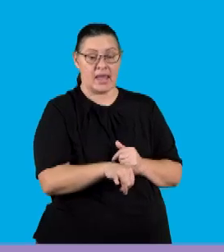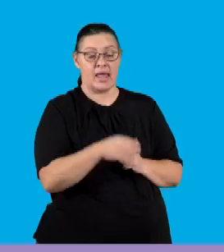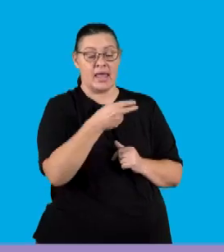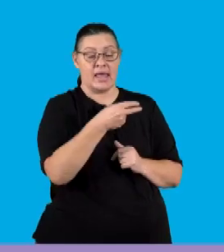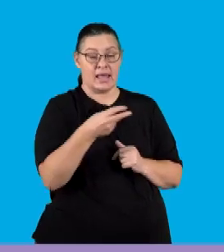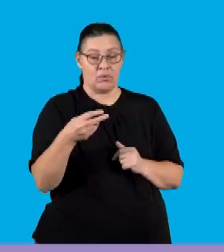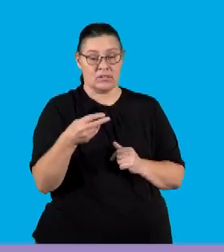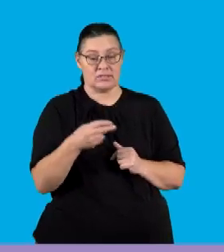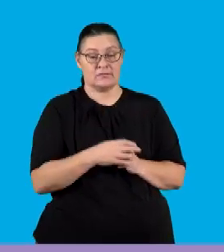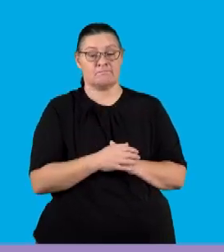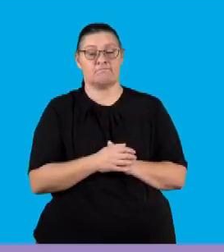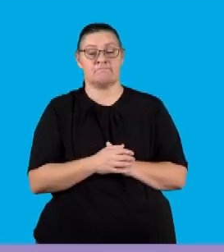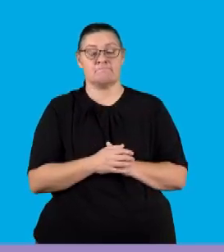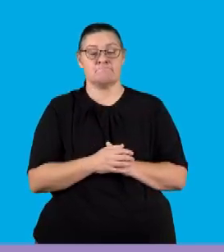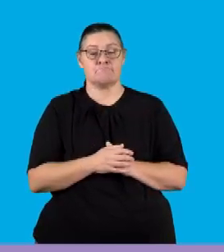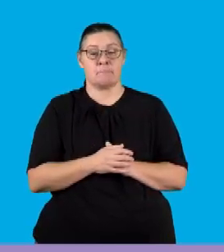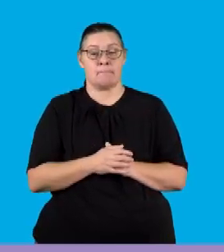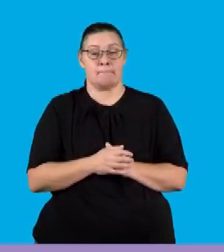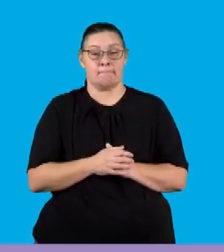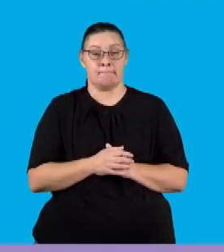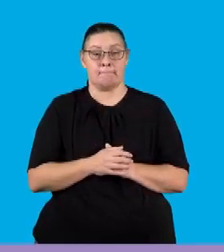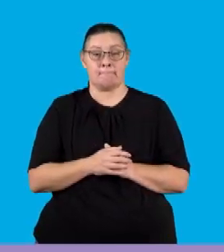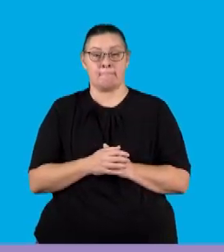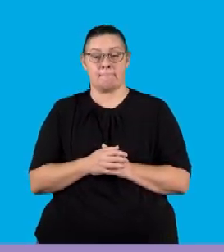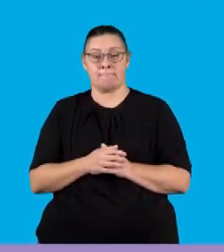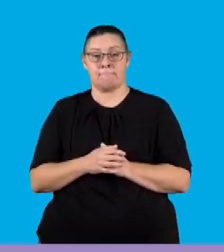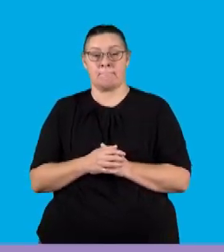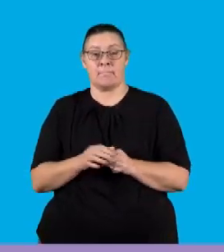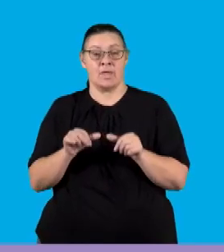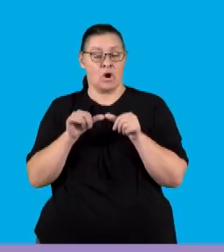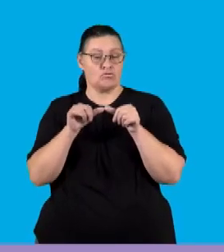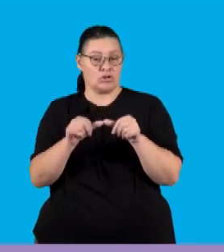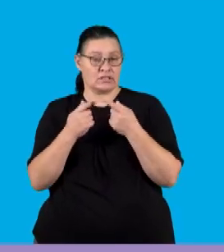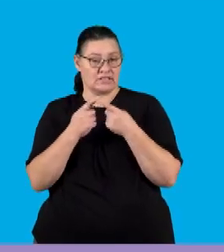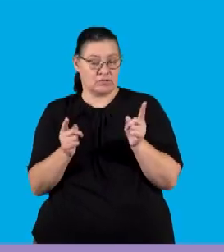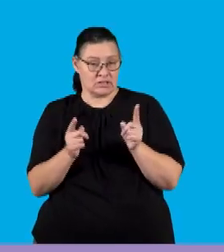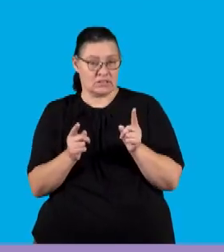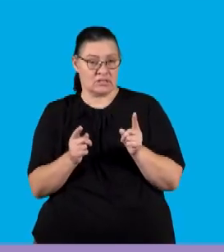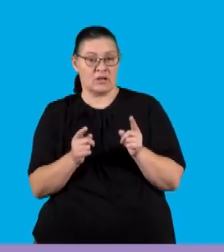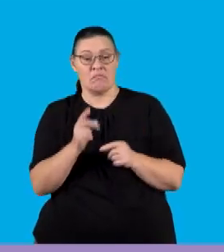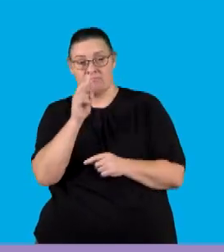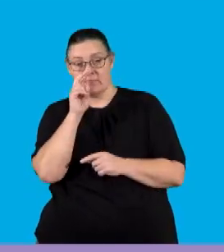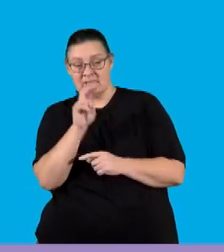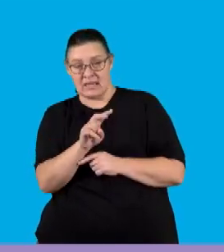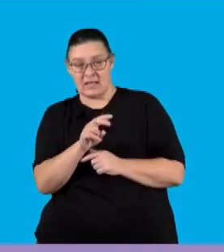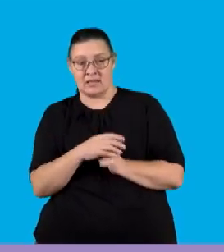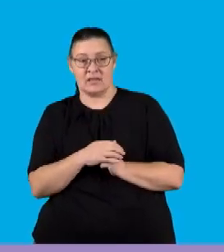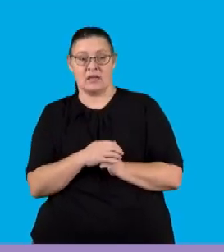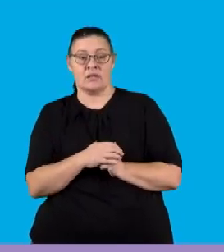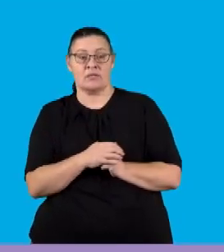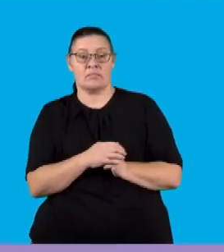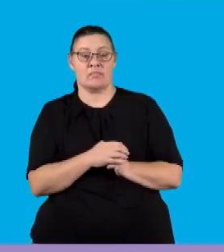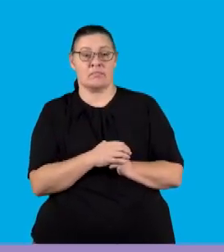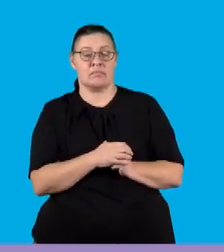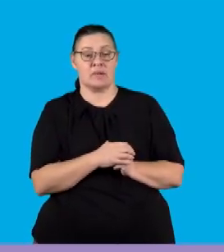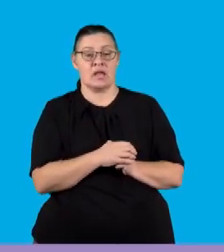output value. And how are we going to find the output value? By taking that constant difference that we are seeing there, which